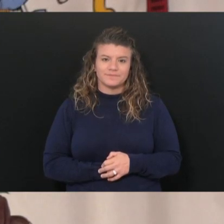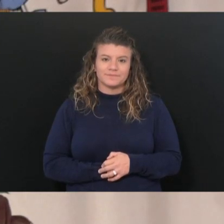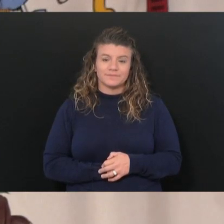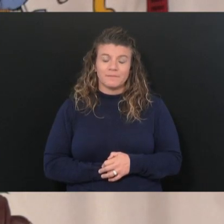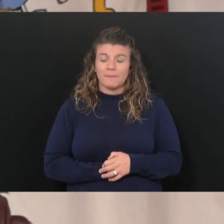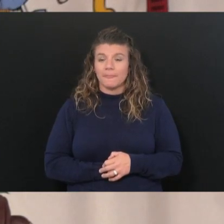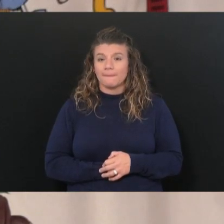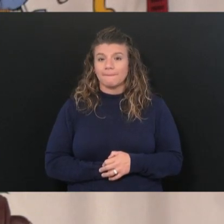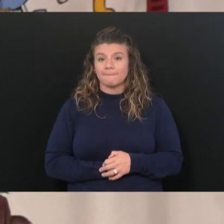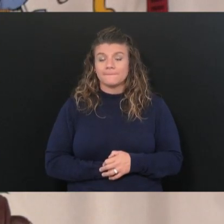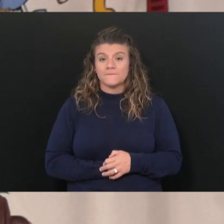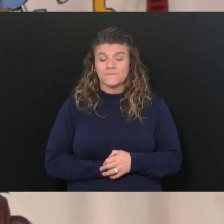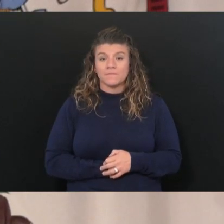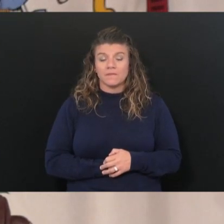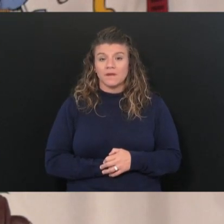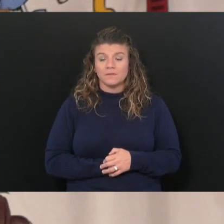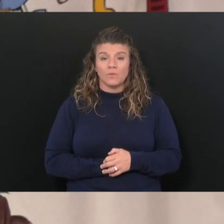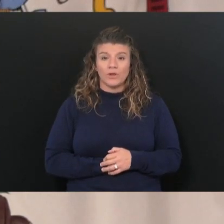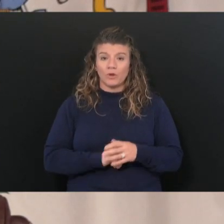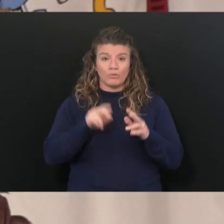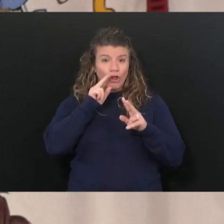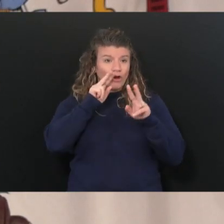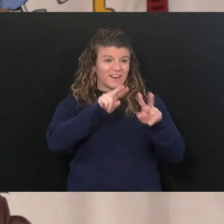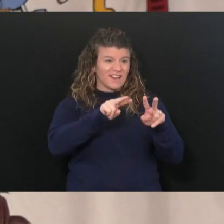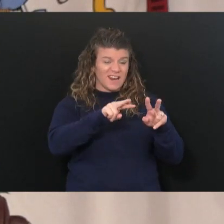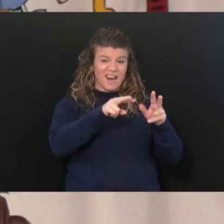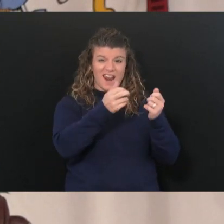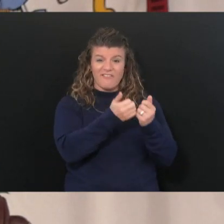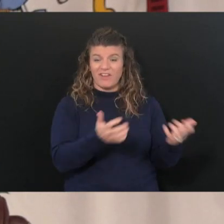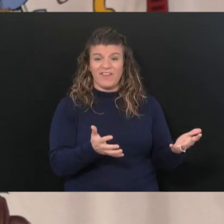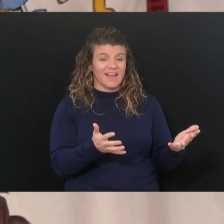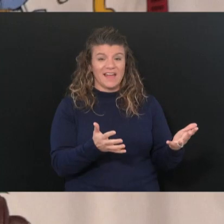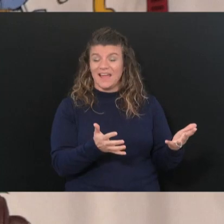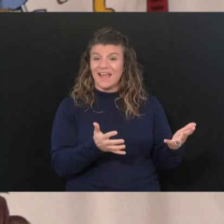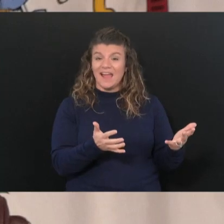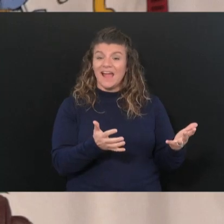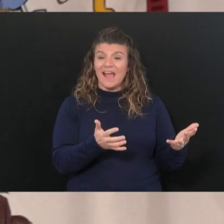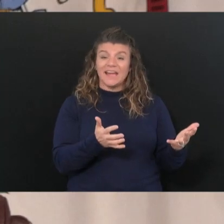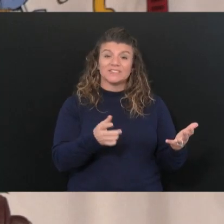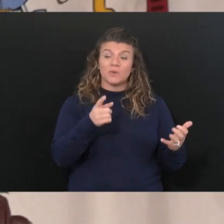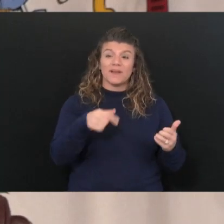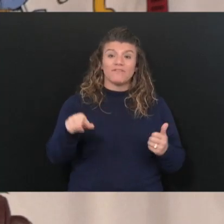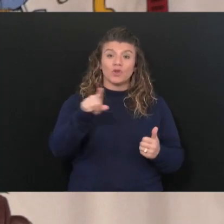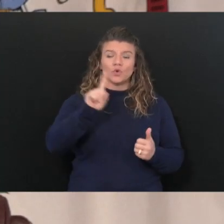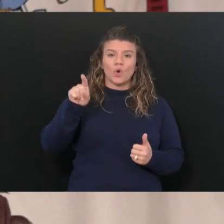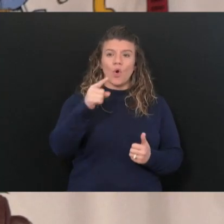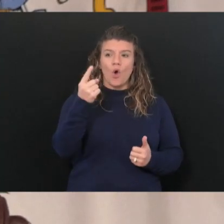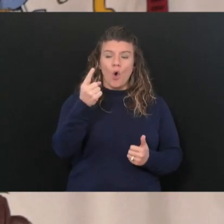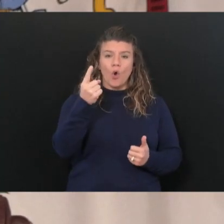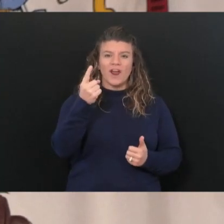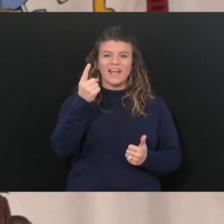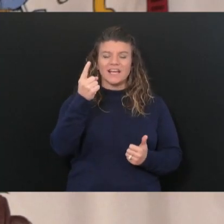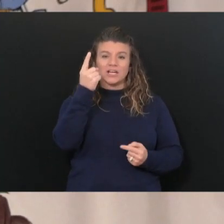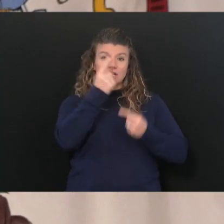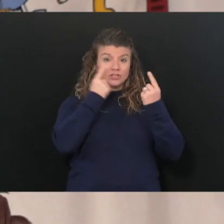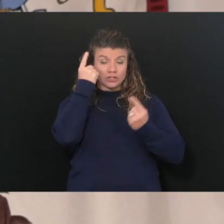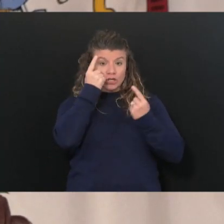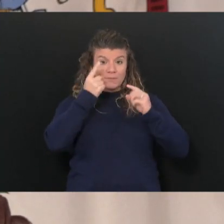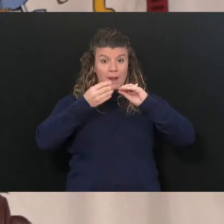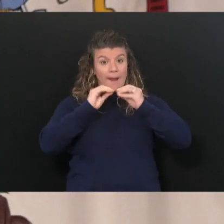when you look back at it, and again, if all you're going to do is just think about stats,